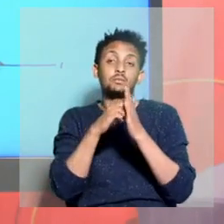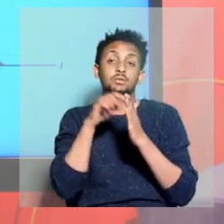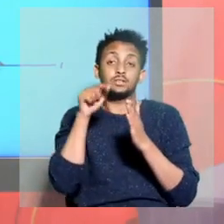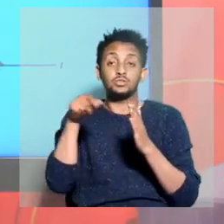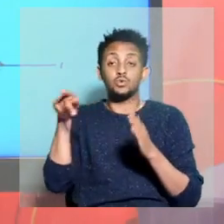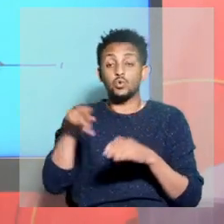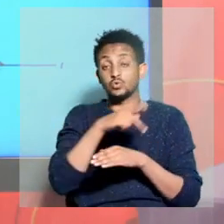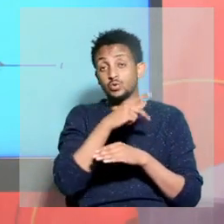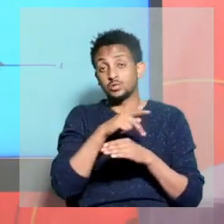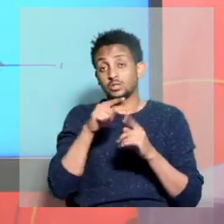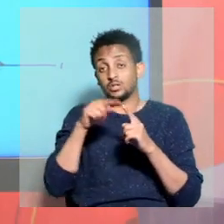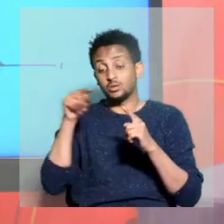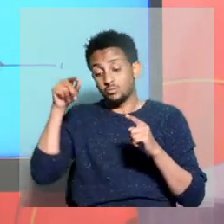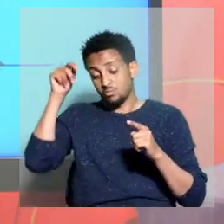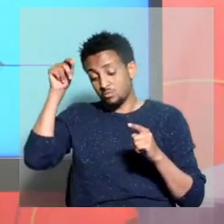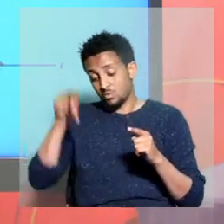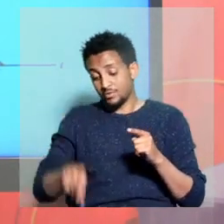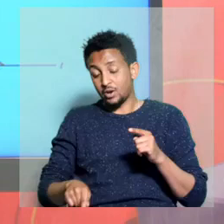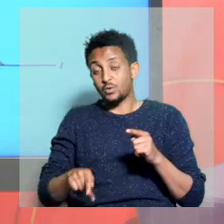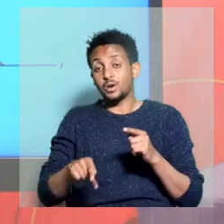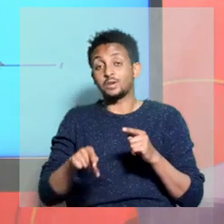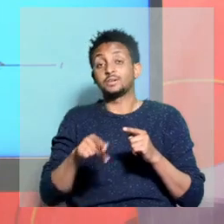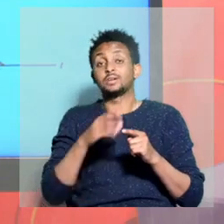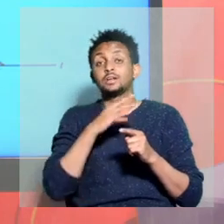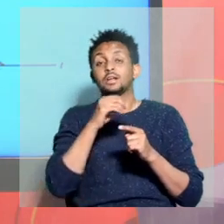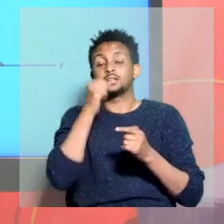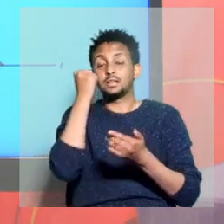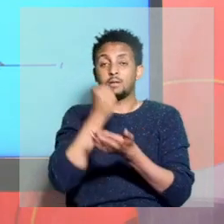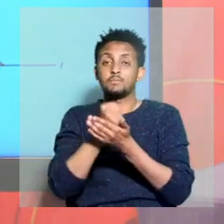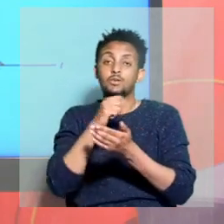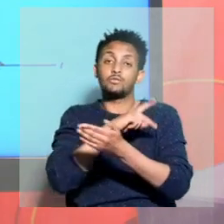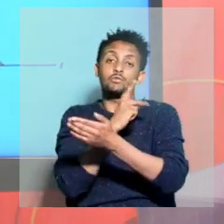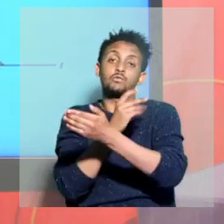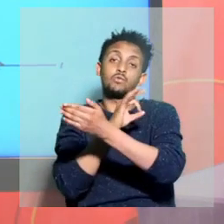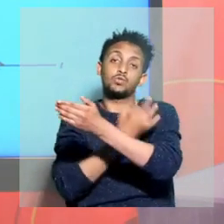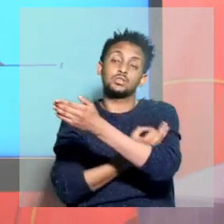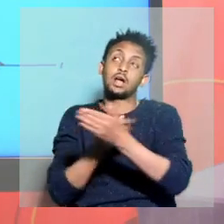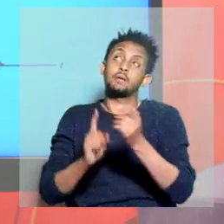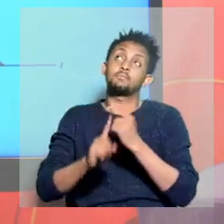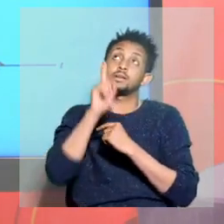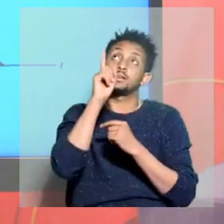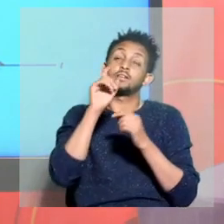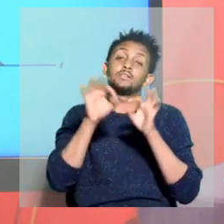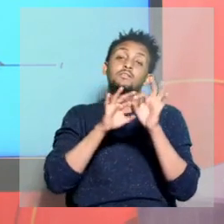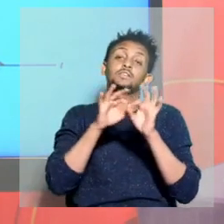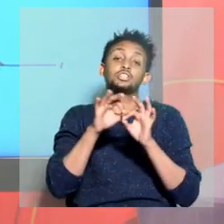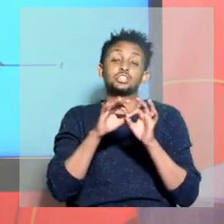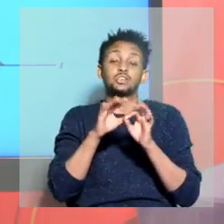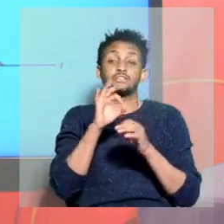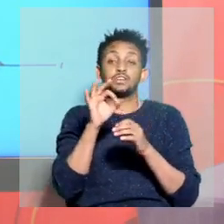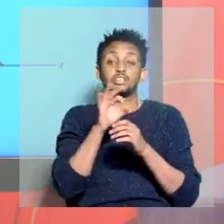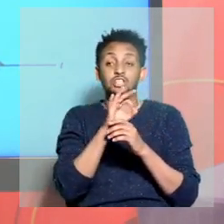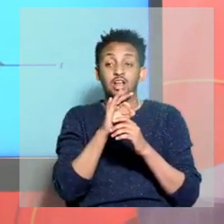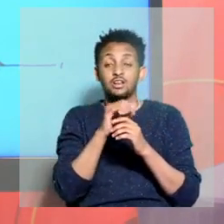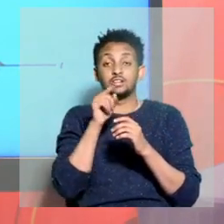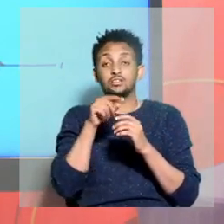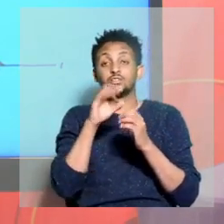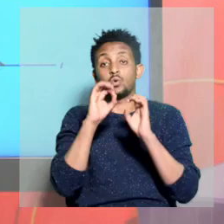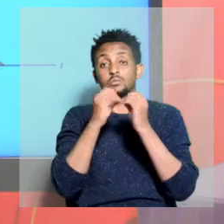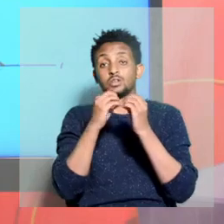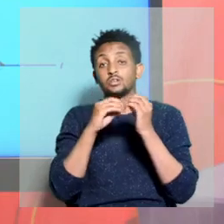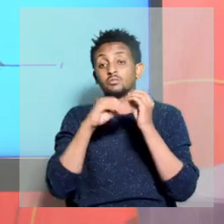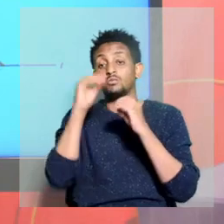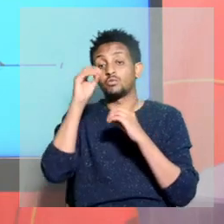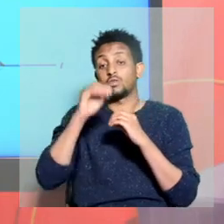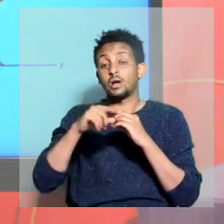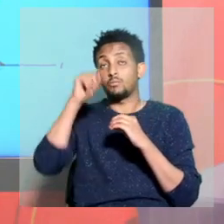as this oscillator is tending to move downward, the damping force is acting upward like a frictional force. Okay? As this object is